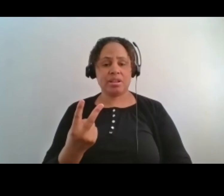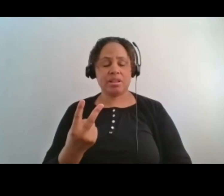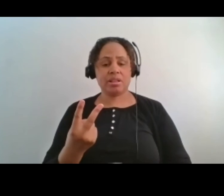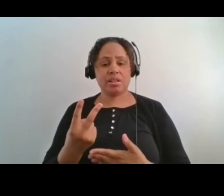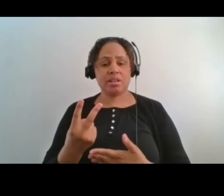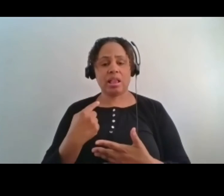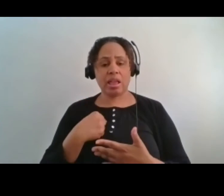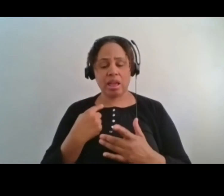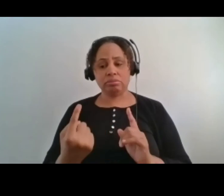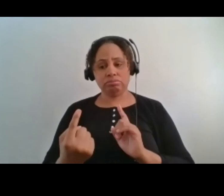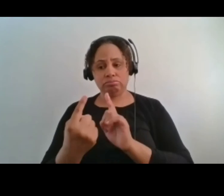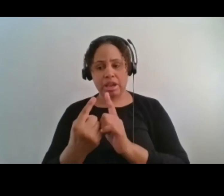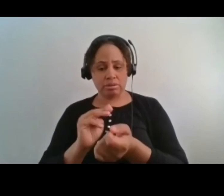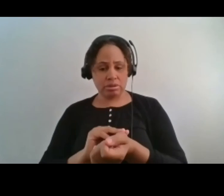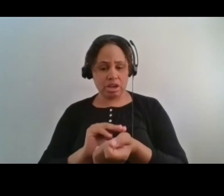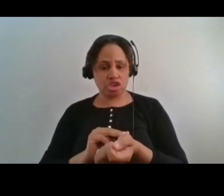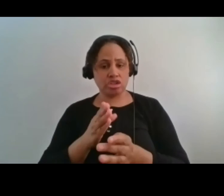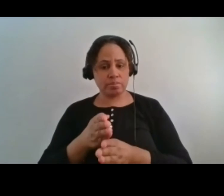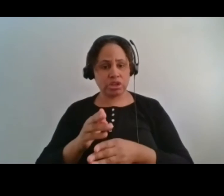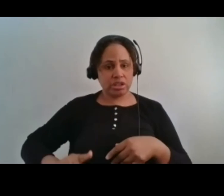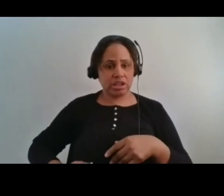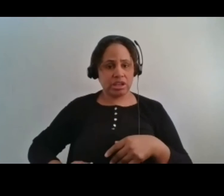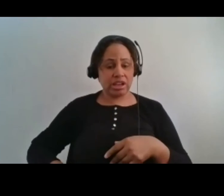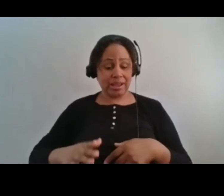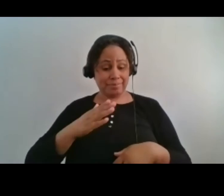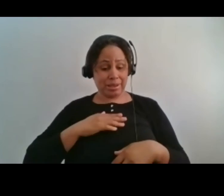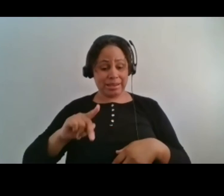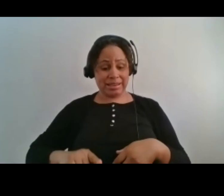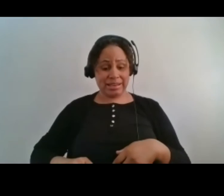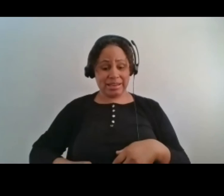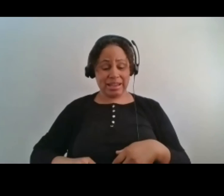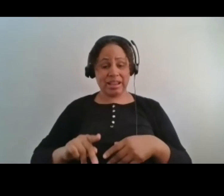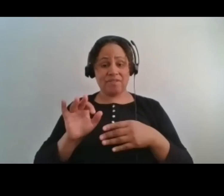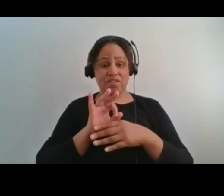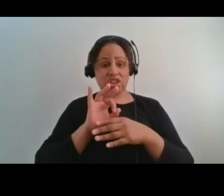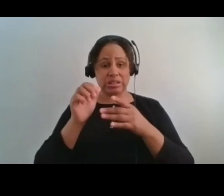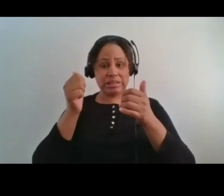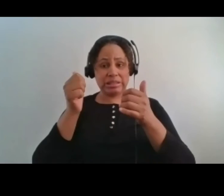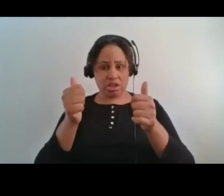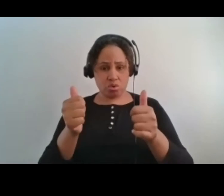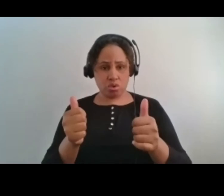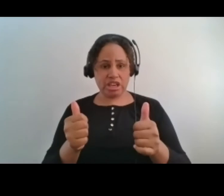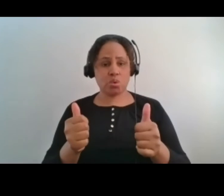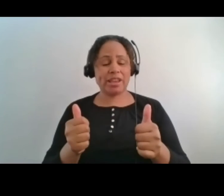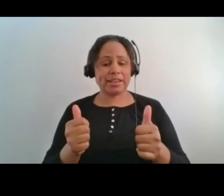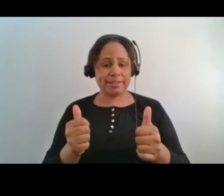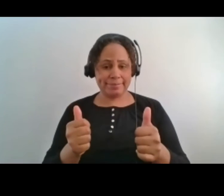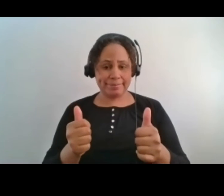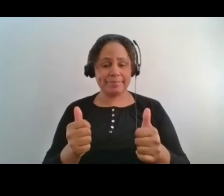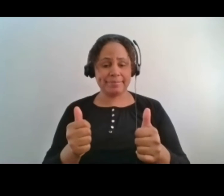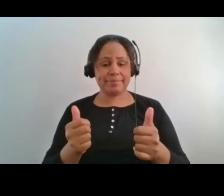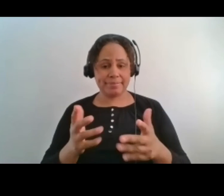nephrologist, my kidney function had deteriorated quite much. And she